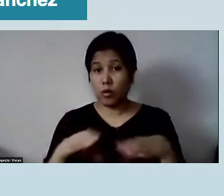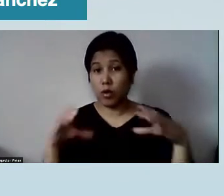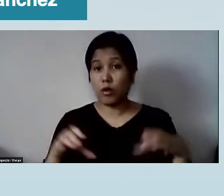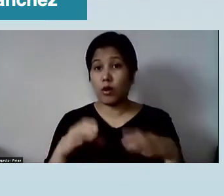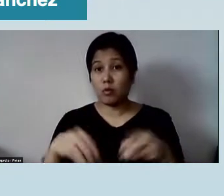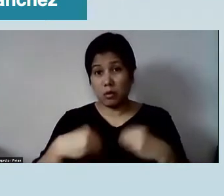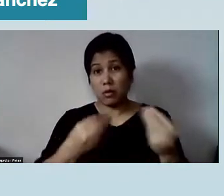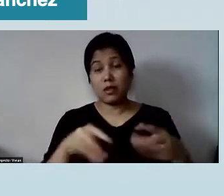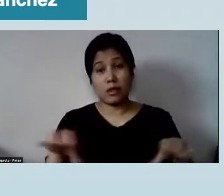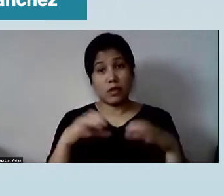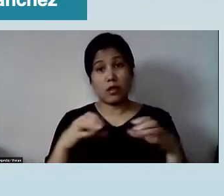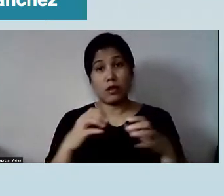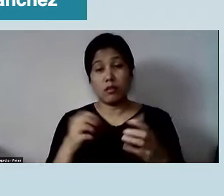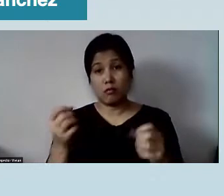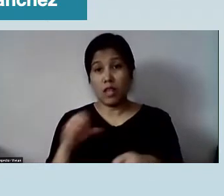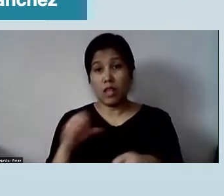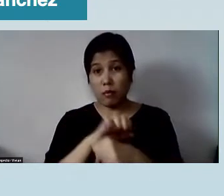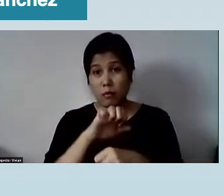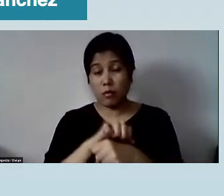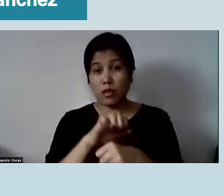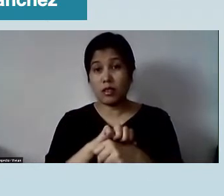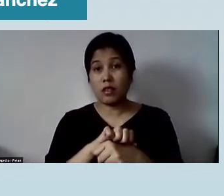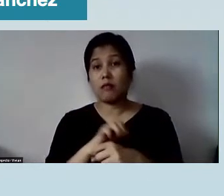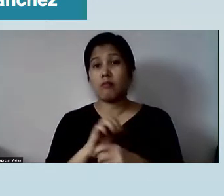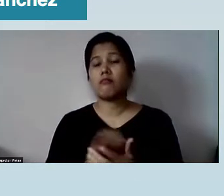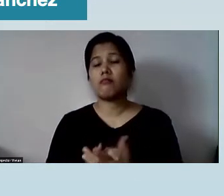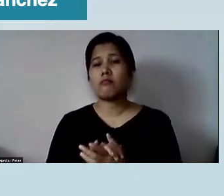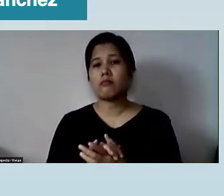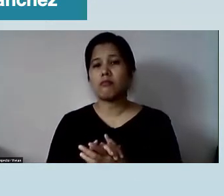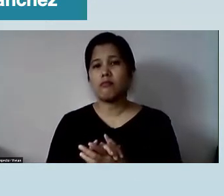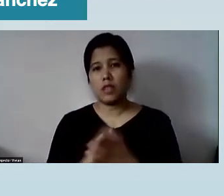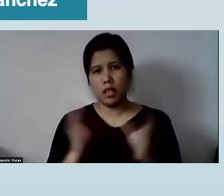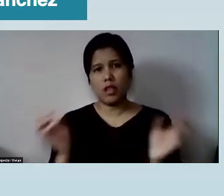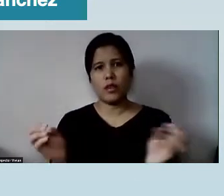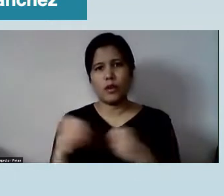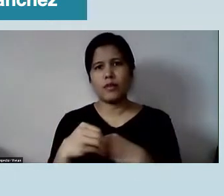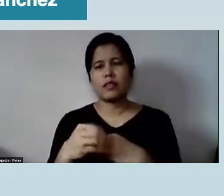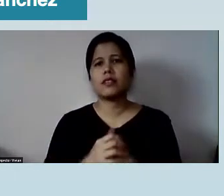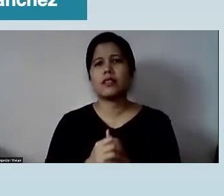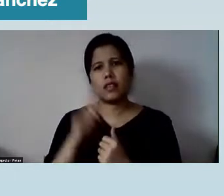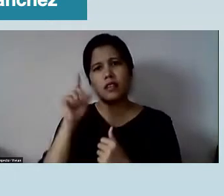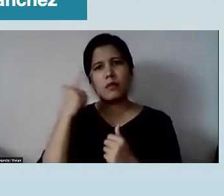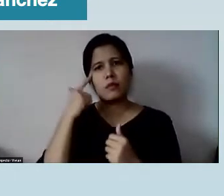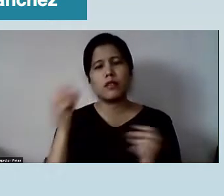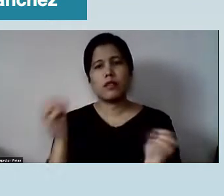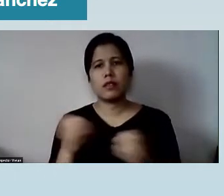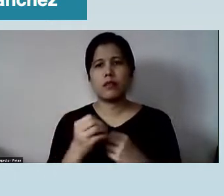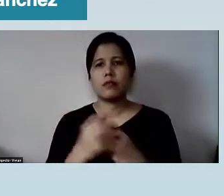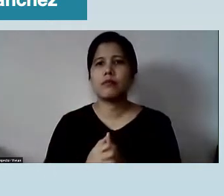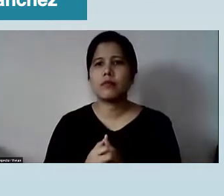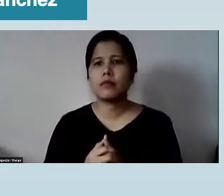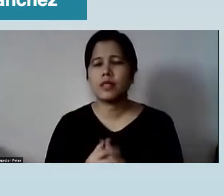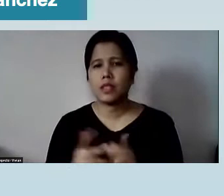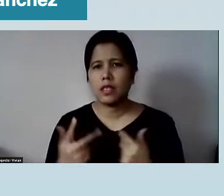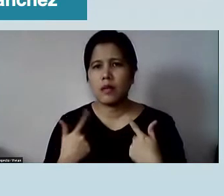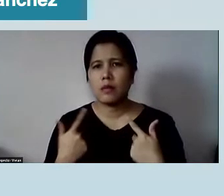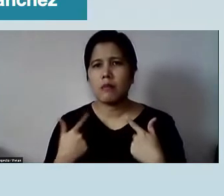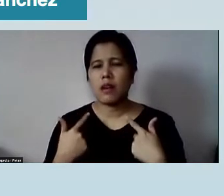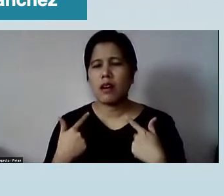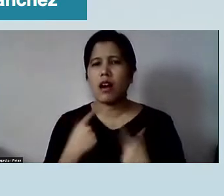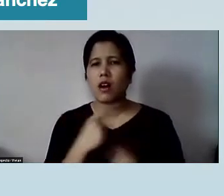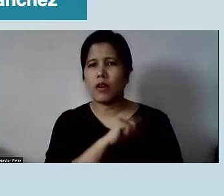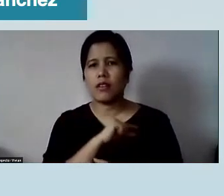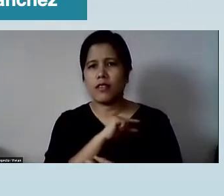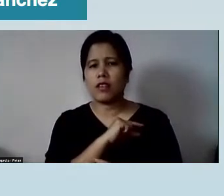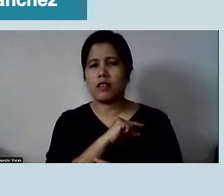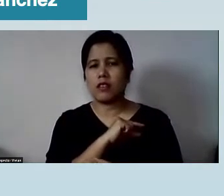o any government agency office for that matter? May mga qualifications ba sila? Pumapasa